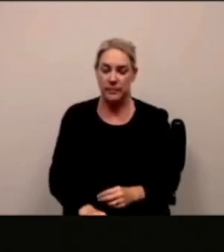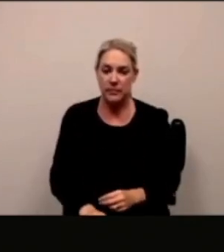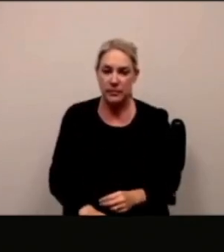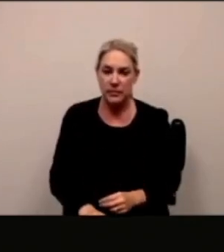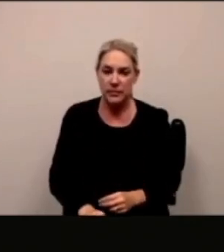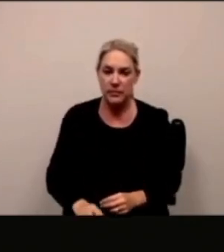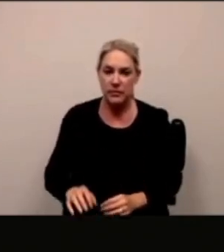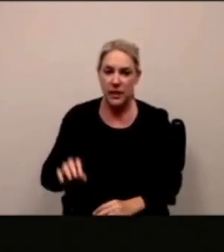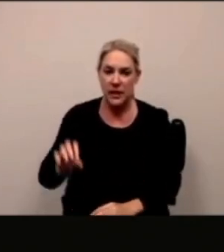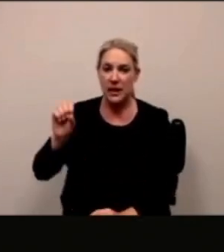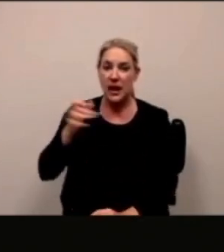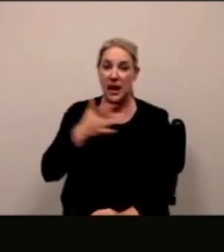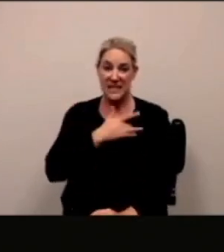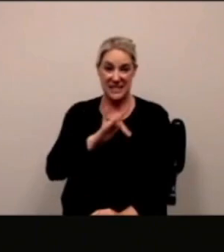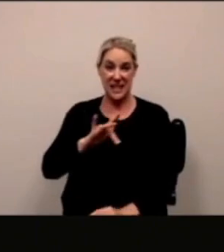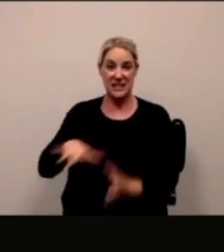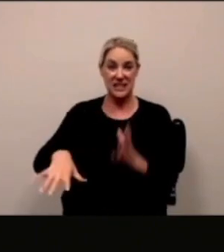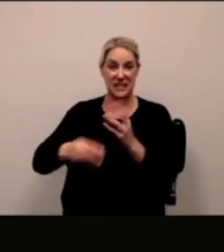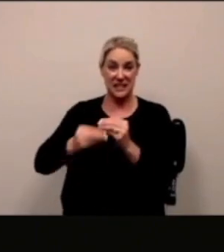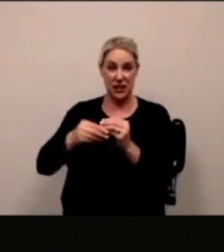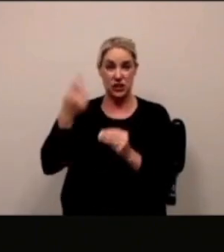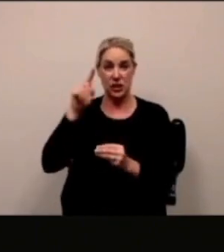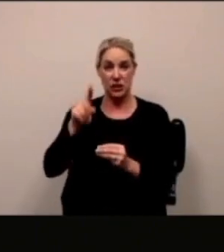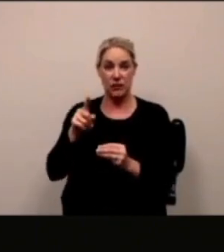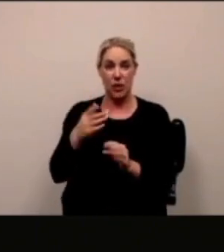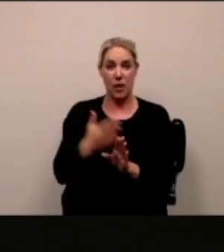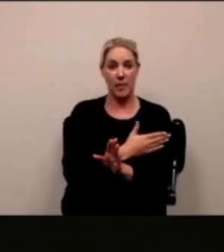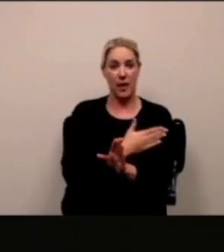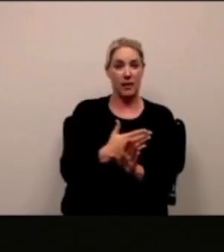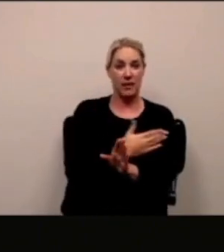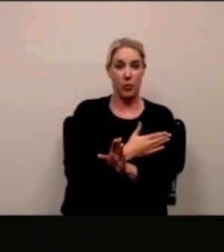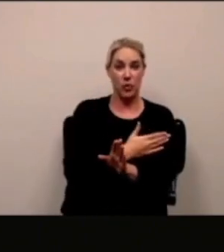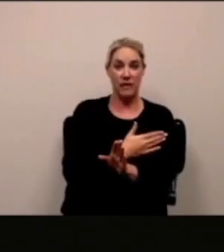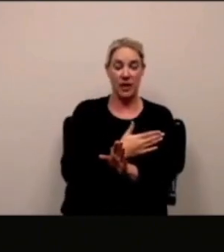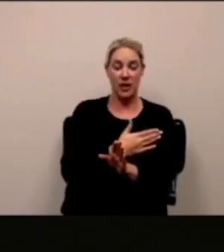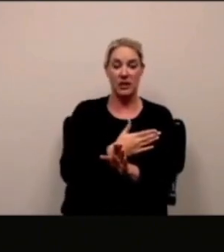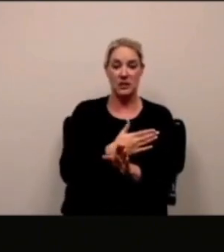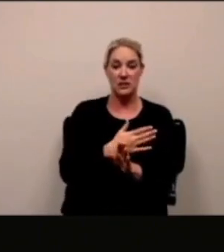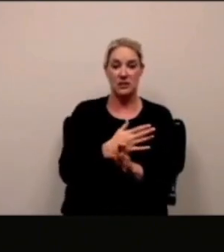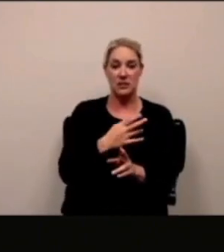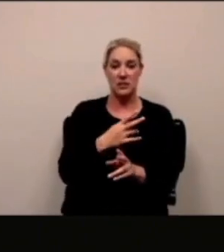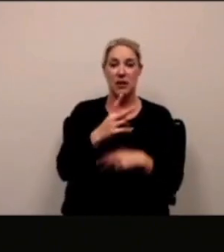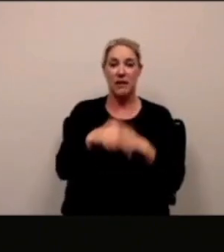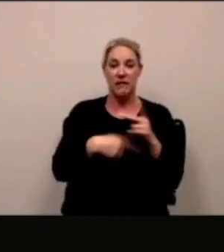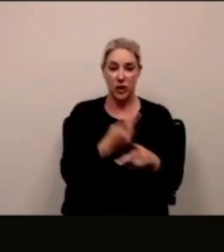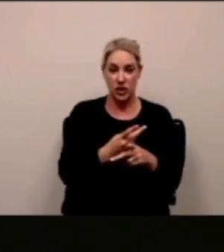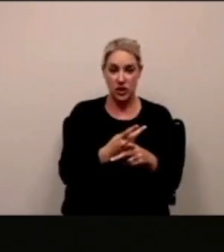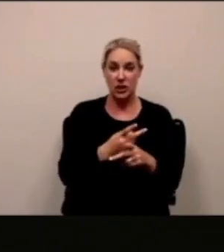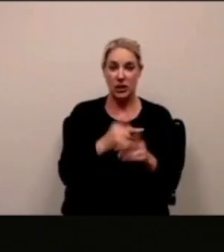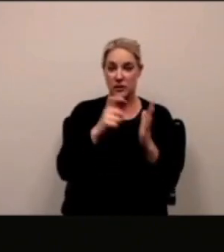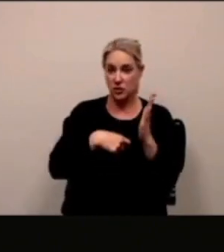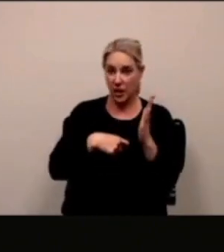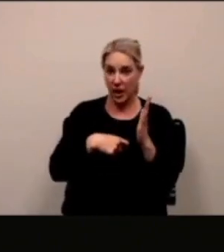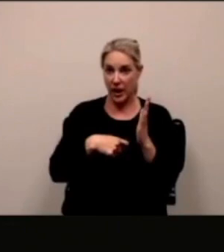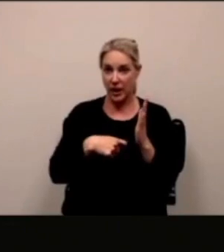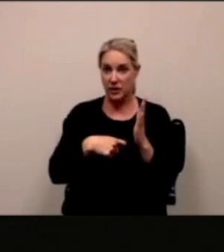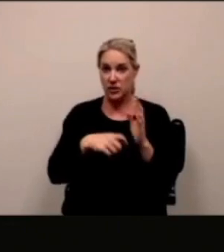extension for a previous version of Scratch, and if there are any plans to make a new synth extension.